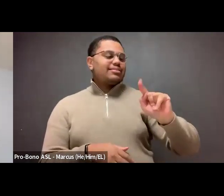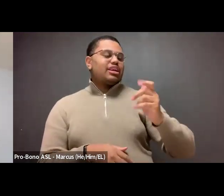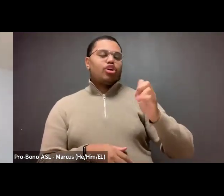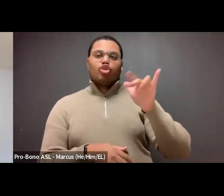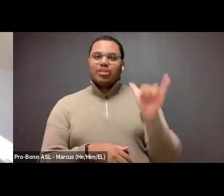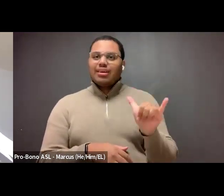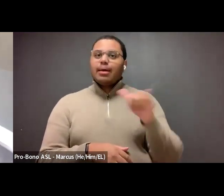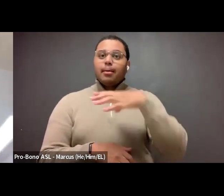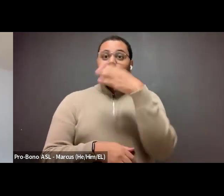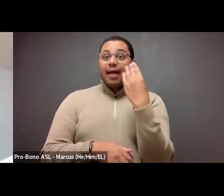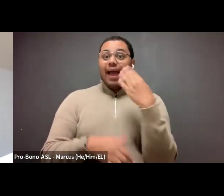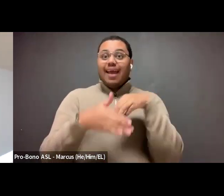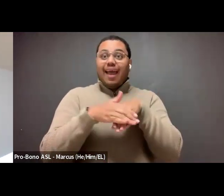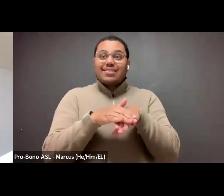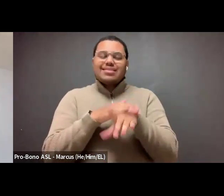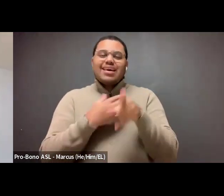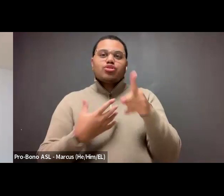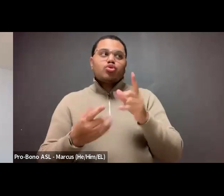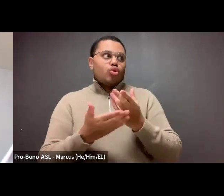access to human rights.